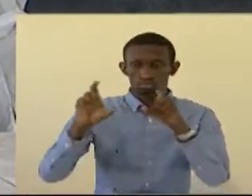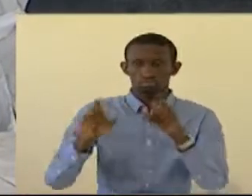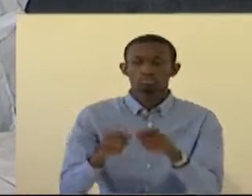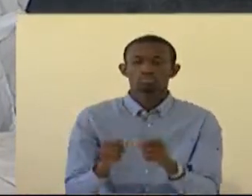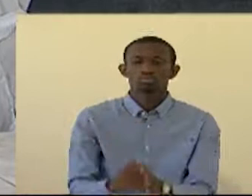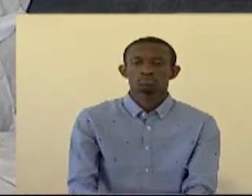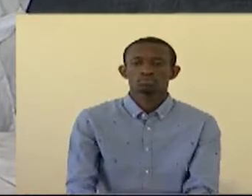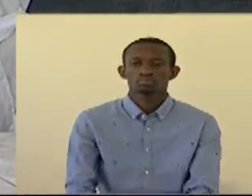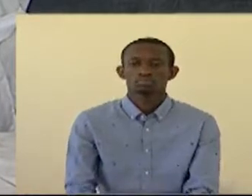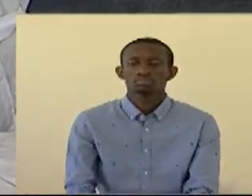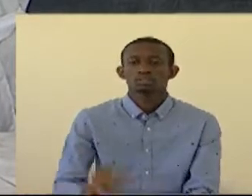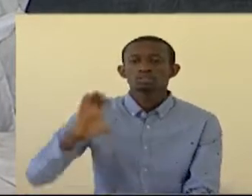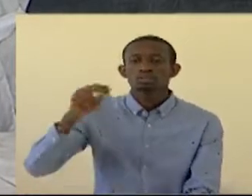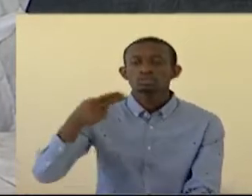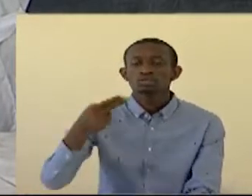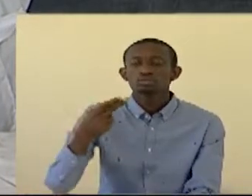CH3,